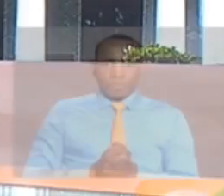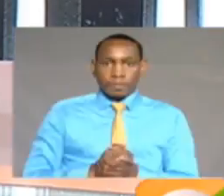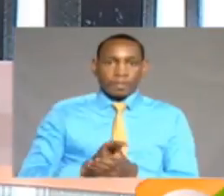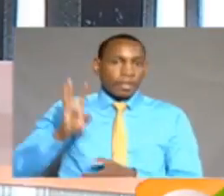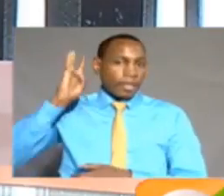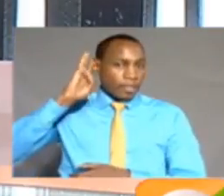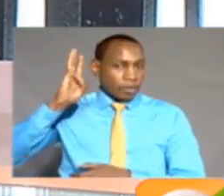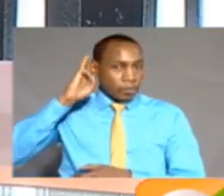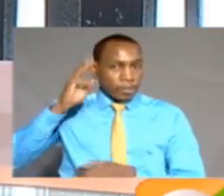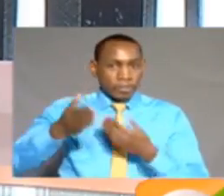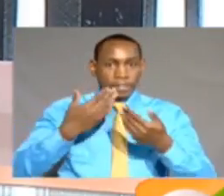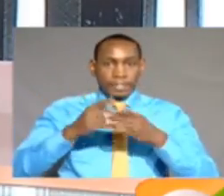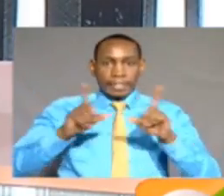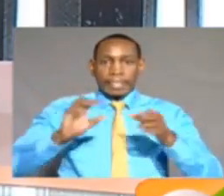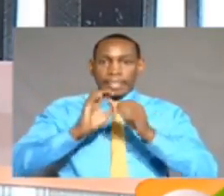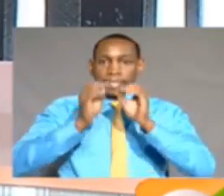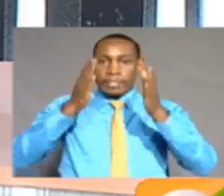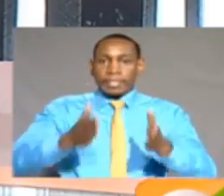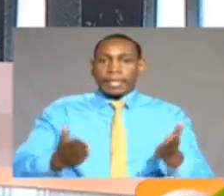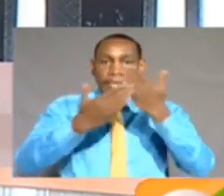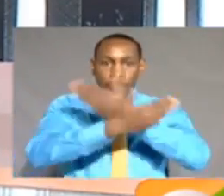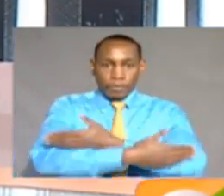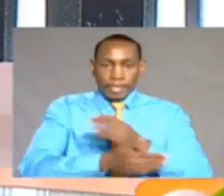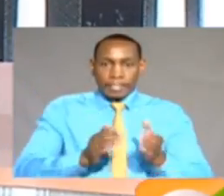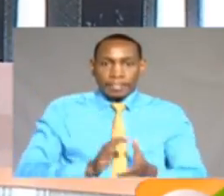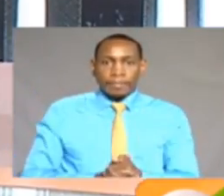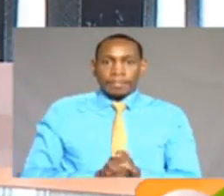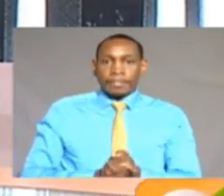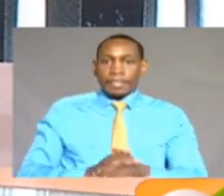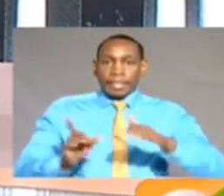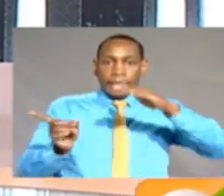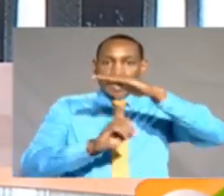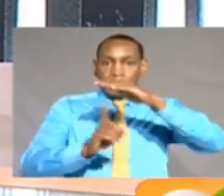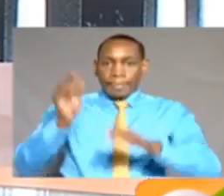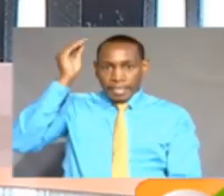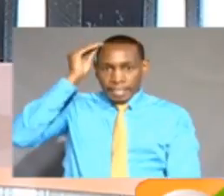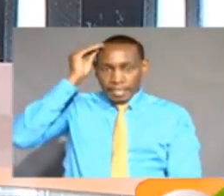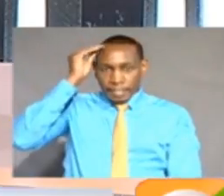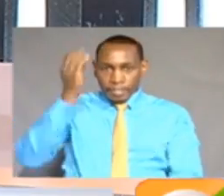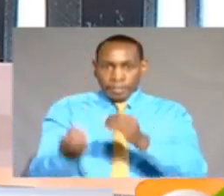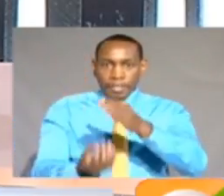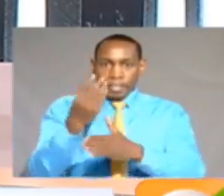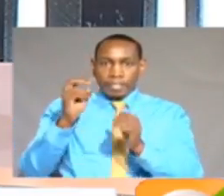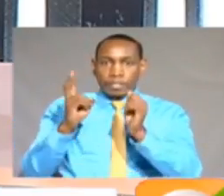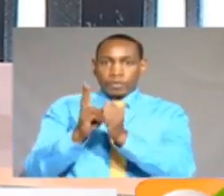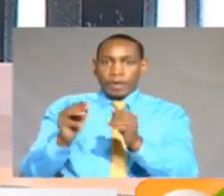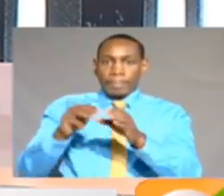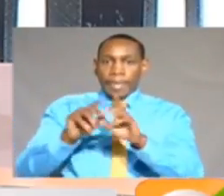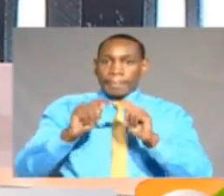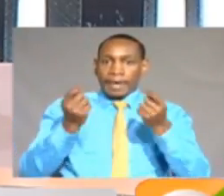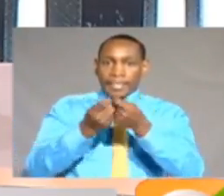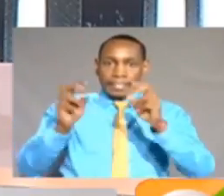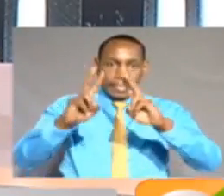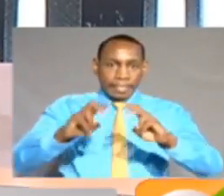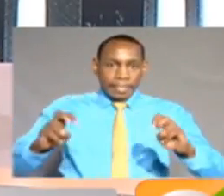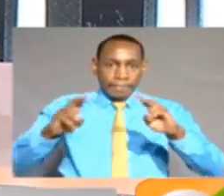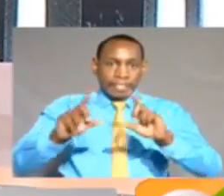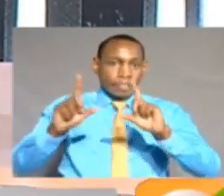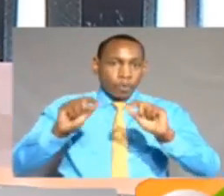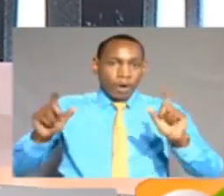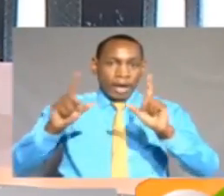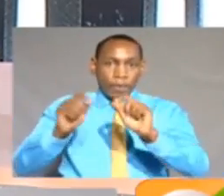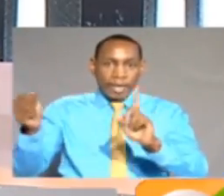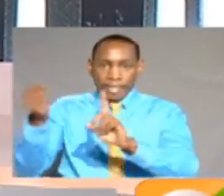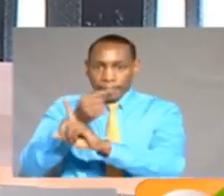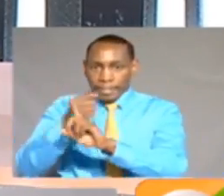And Wilson Mushora is our sign language interpreter tonight. The Ministry of Education has formed a 12-member team to investigate claims of